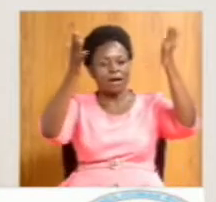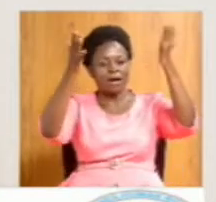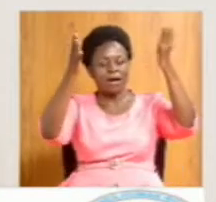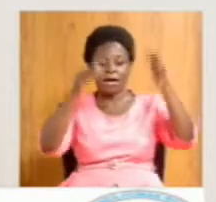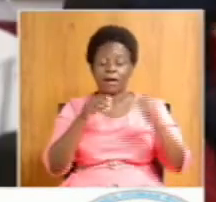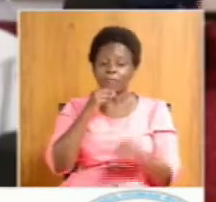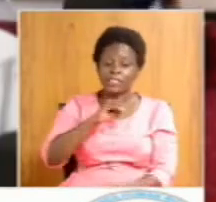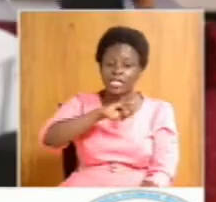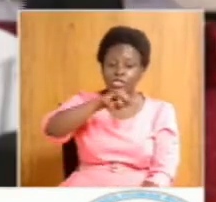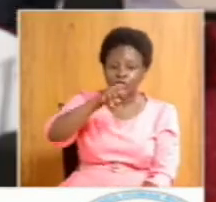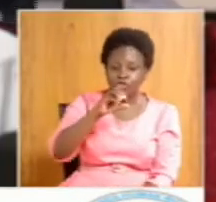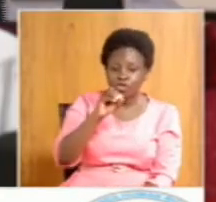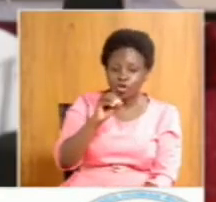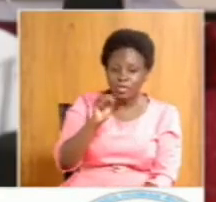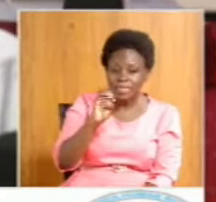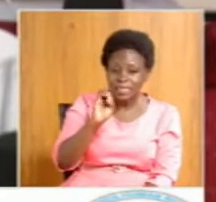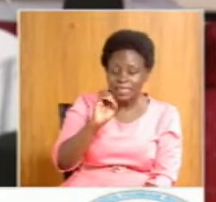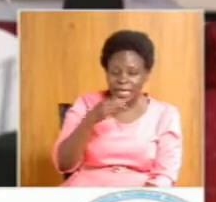Joseph Byomohanji.